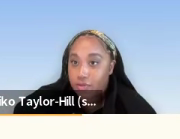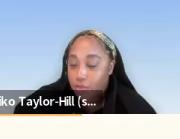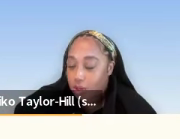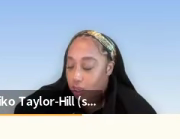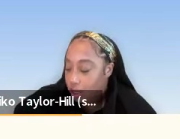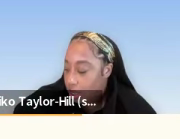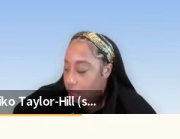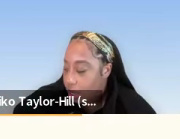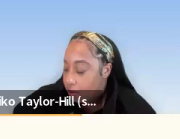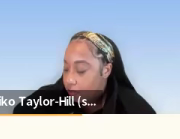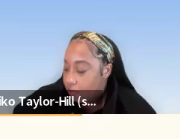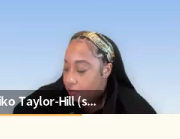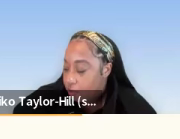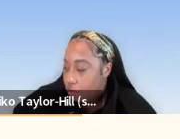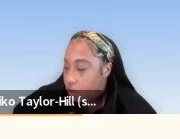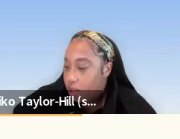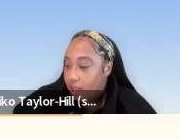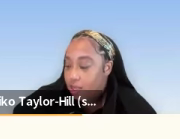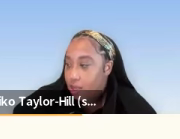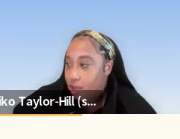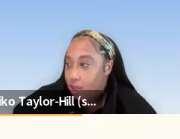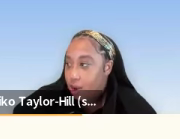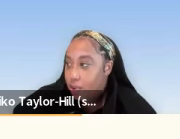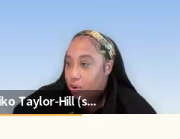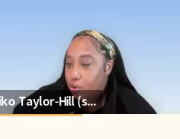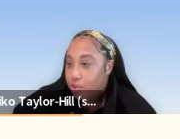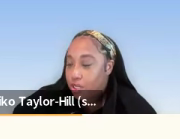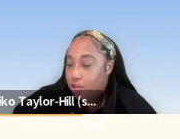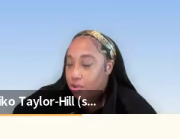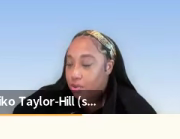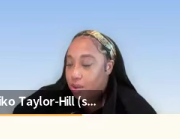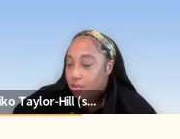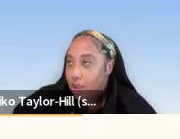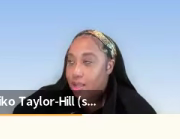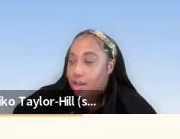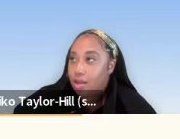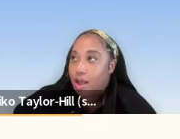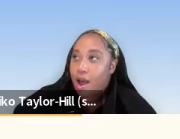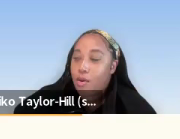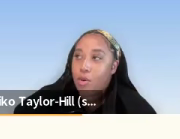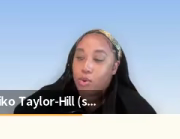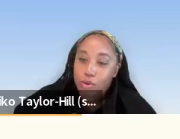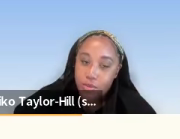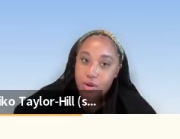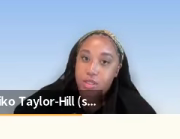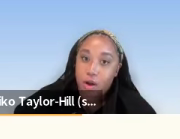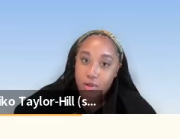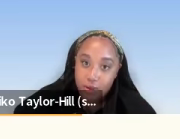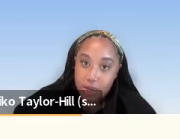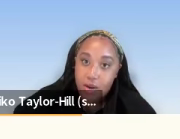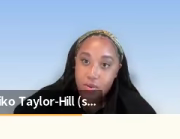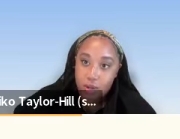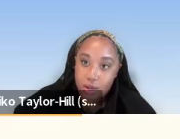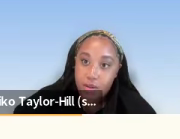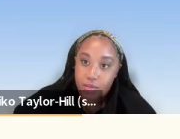being a service of community. And then I really do appreciate you highlighting how our rural communities are